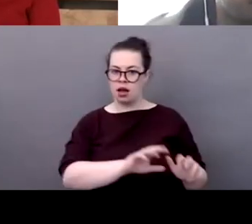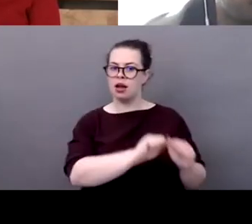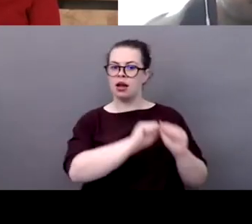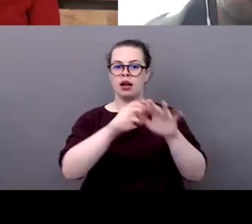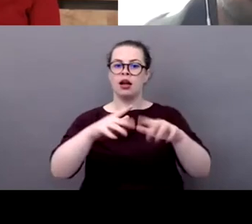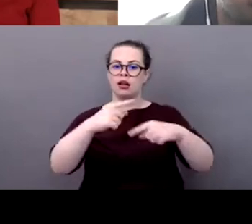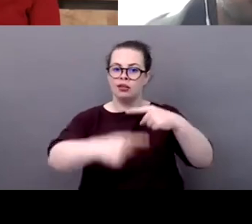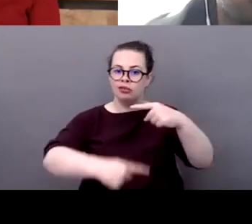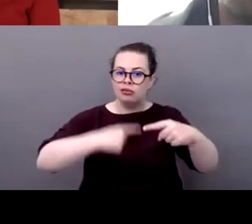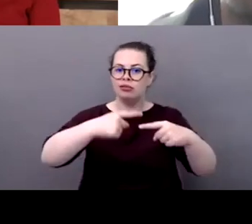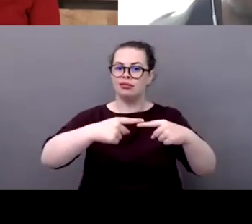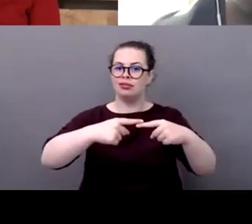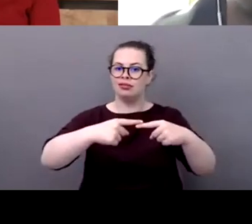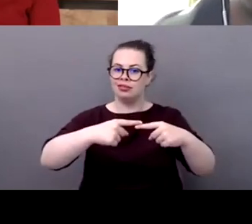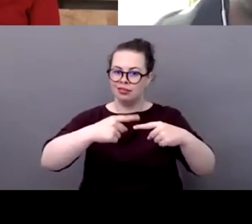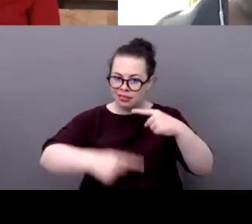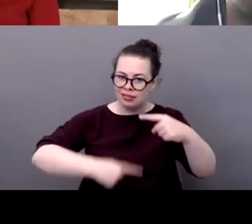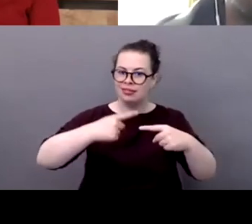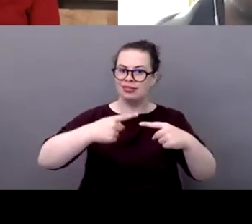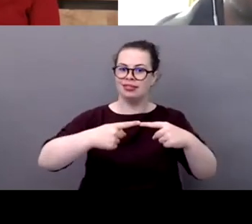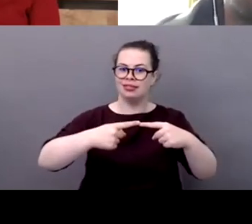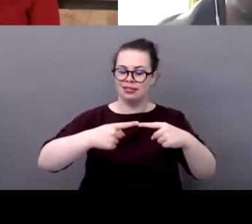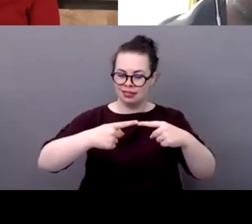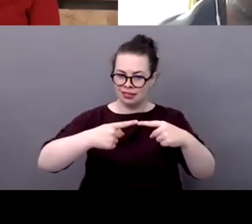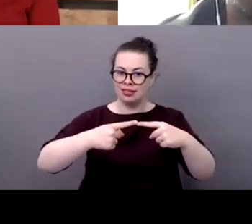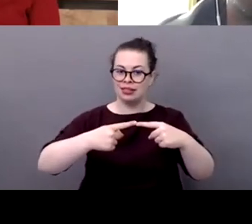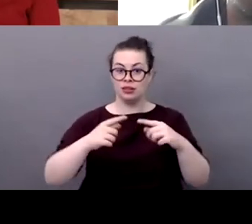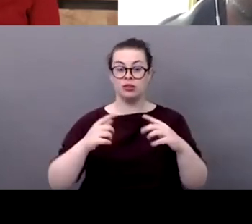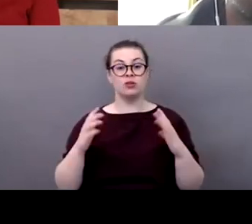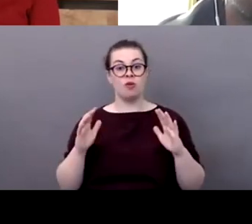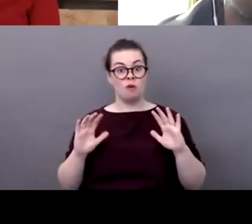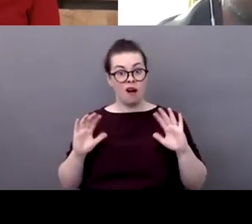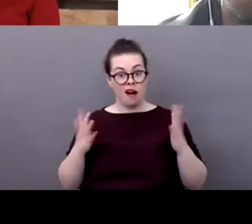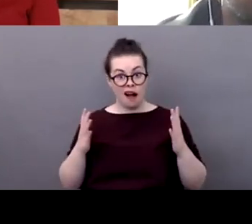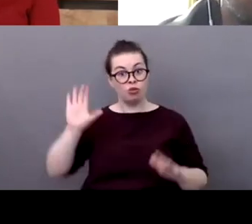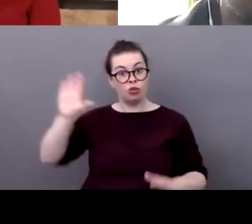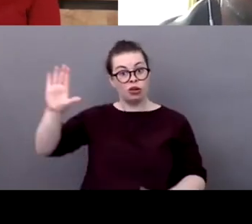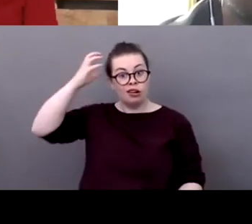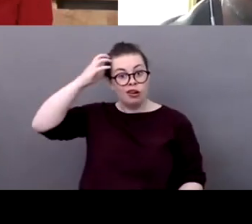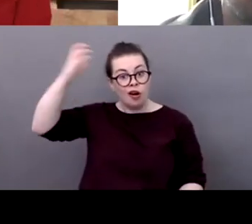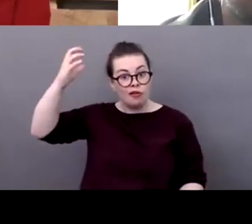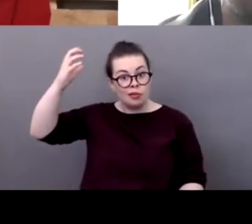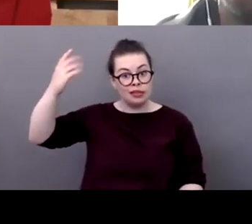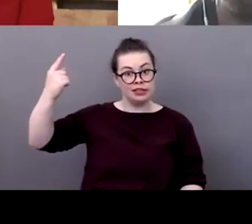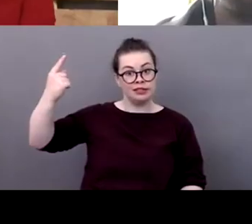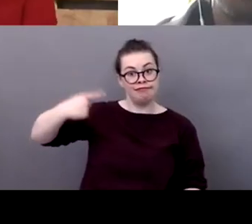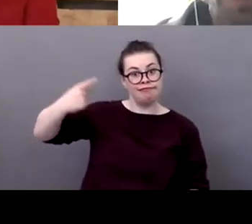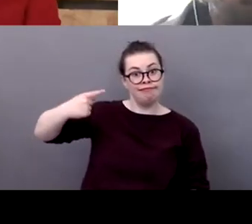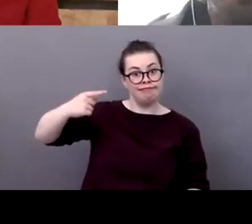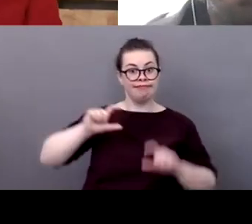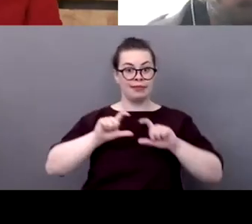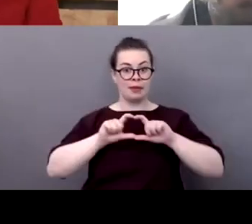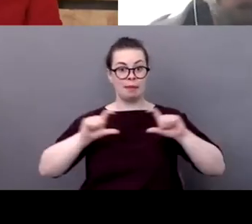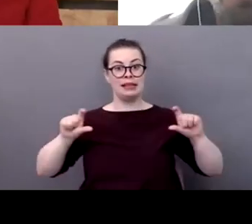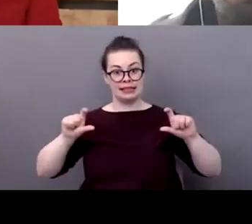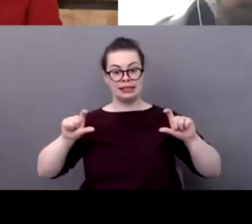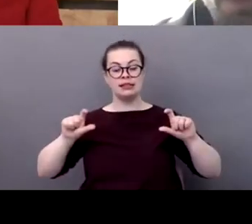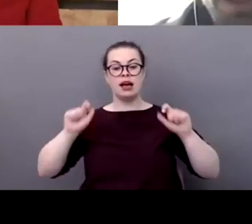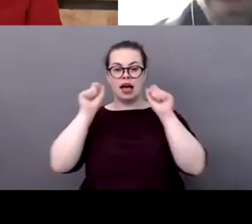effective decisions comes from the business. When the business leaders became